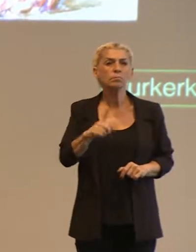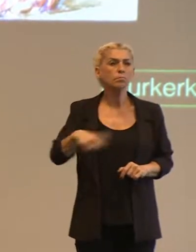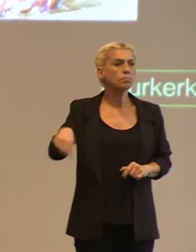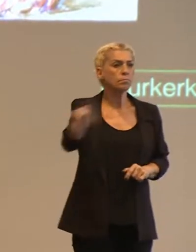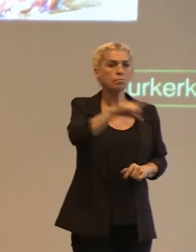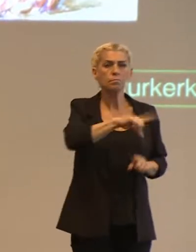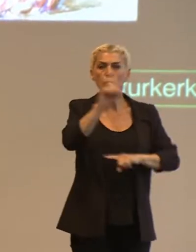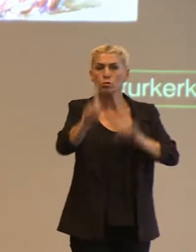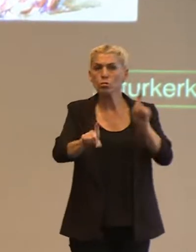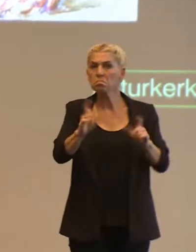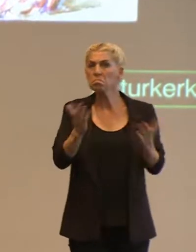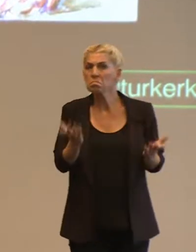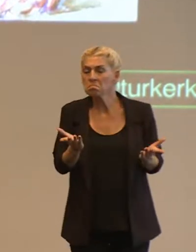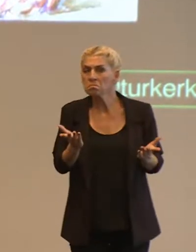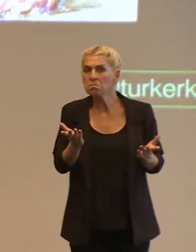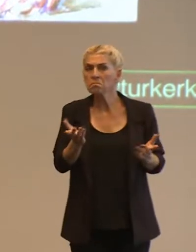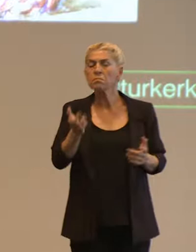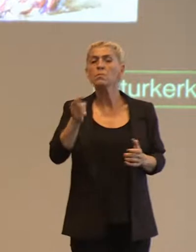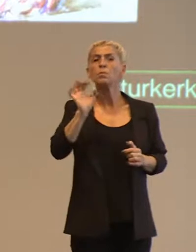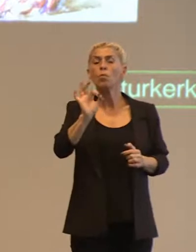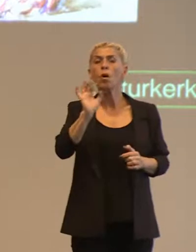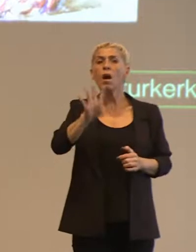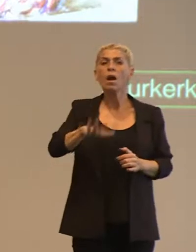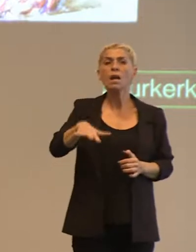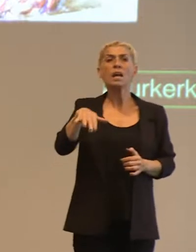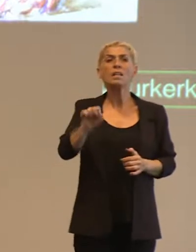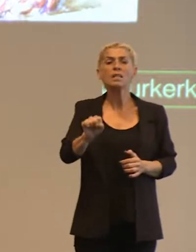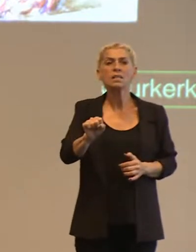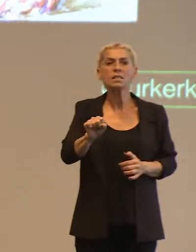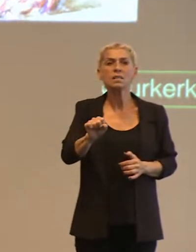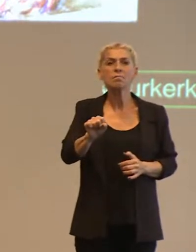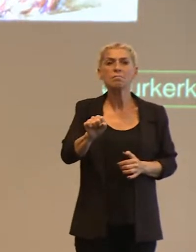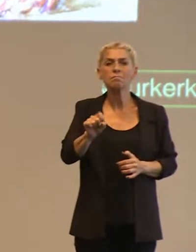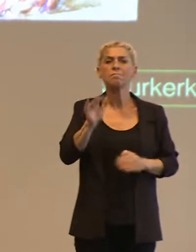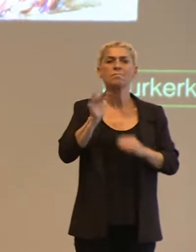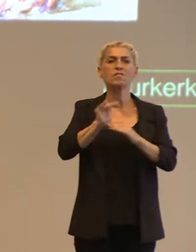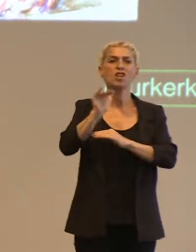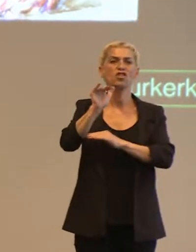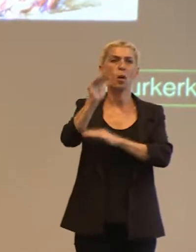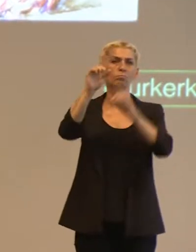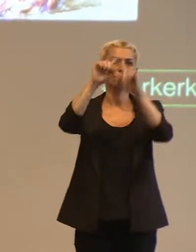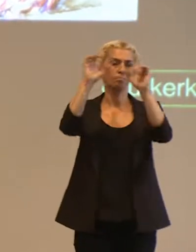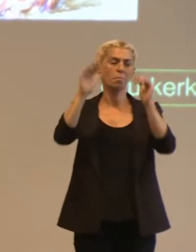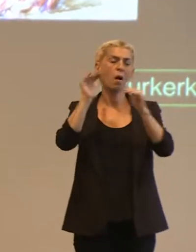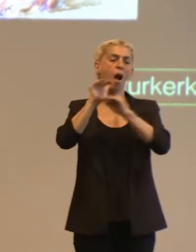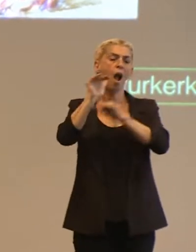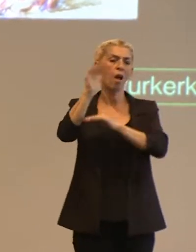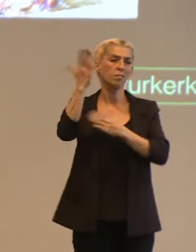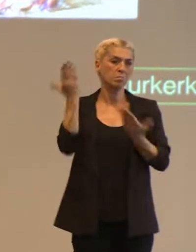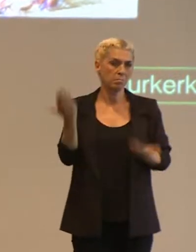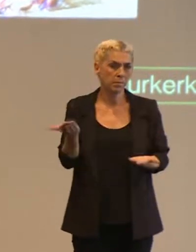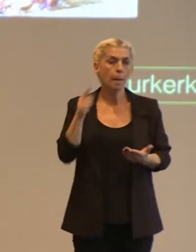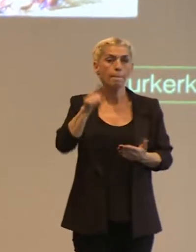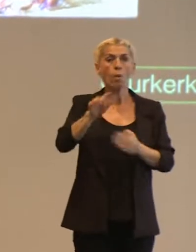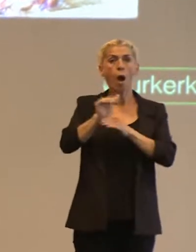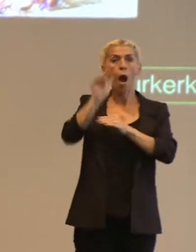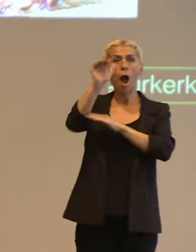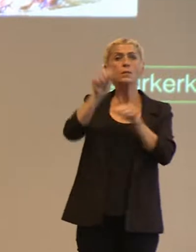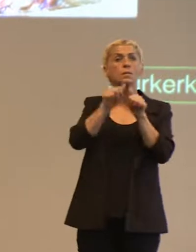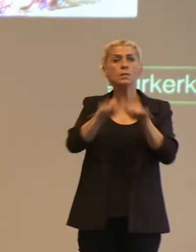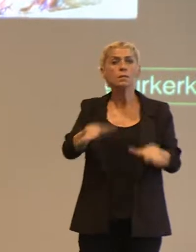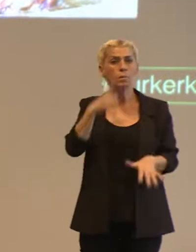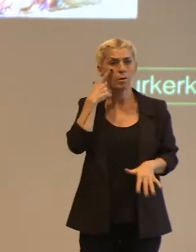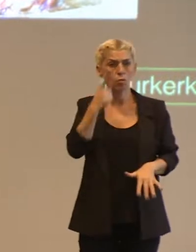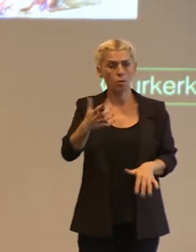processing organ what do you think what would be the most component most competent